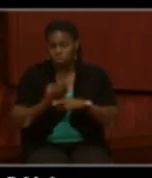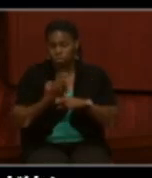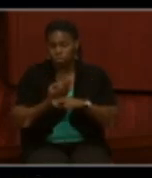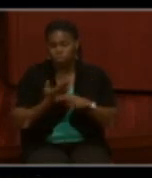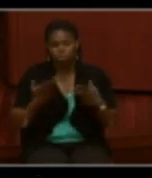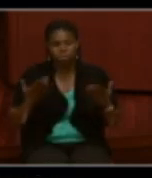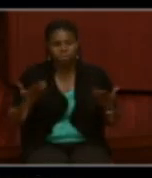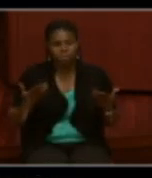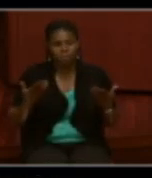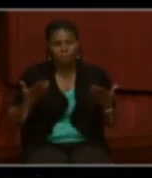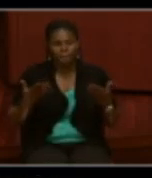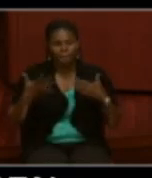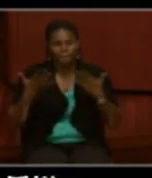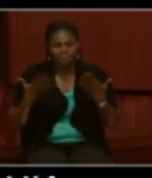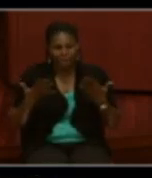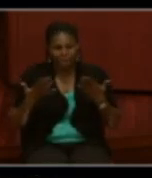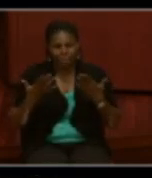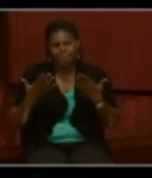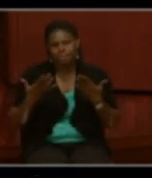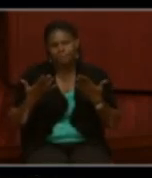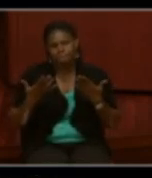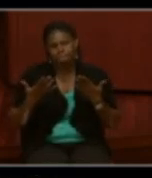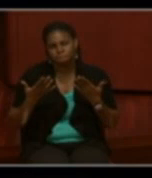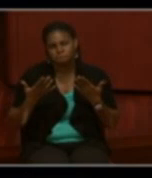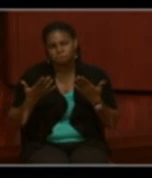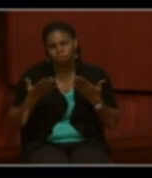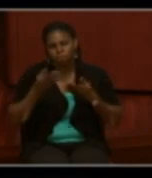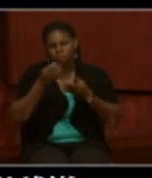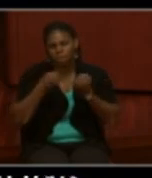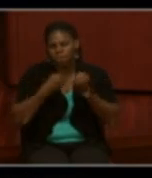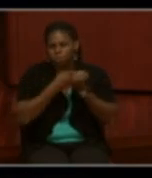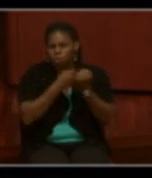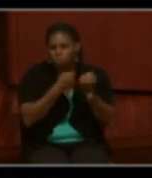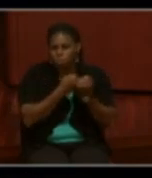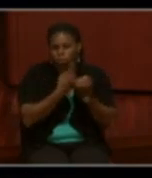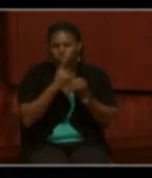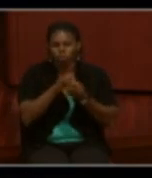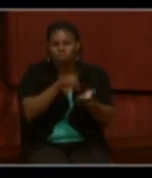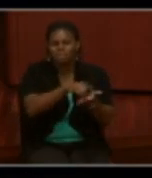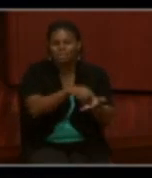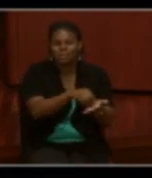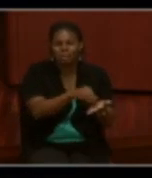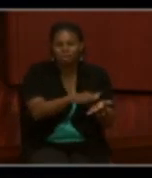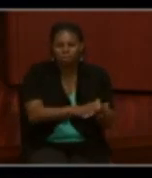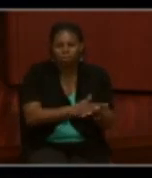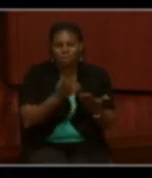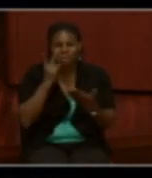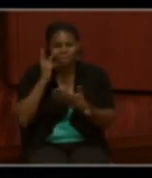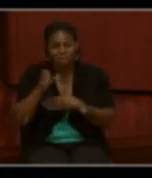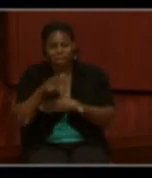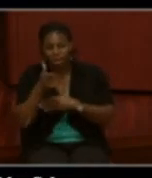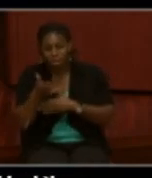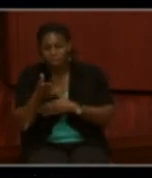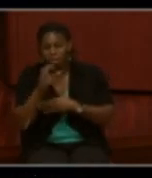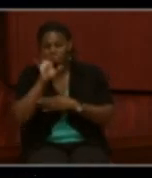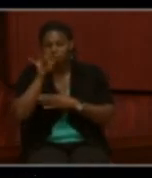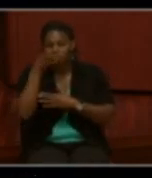you know, just a foundational type of document to then look into other federal records. Here's